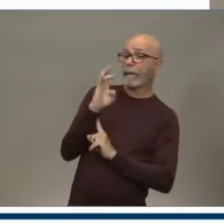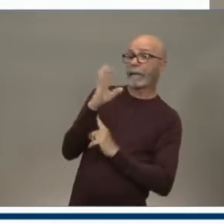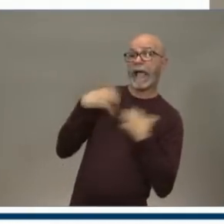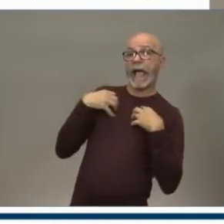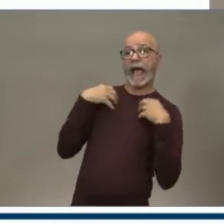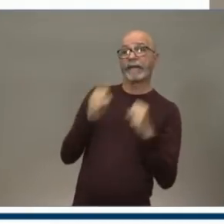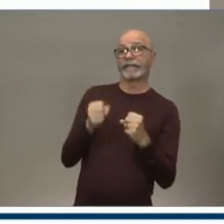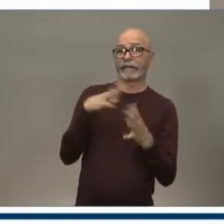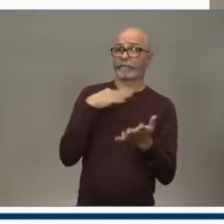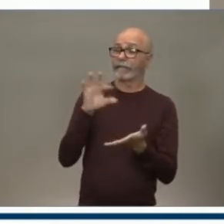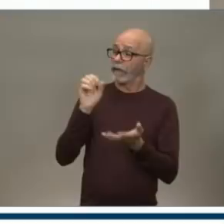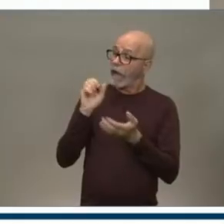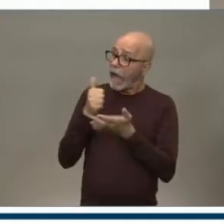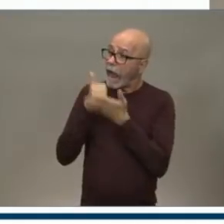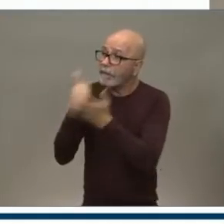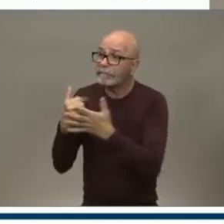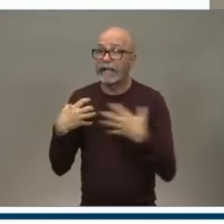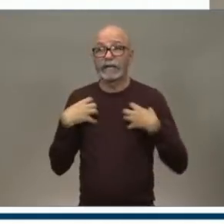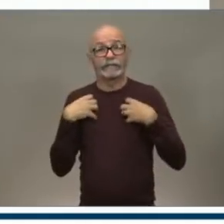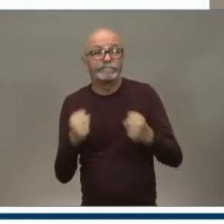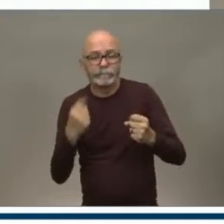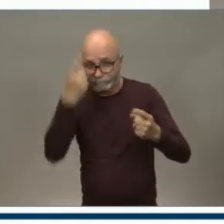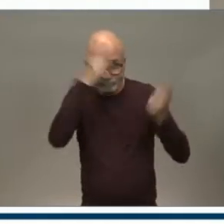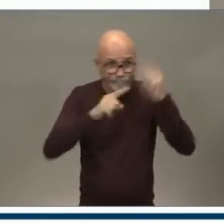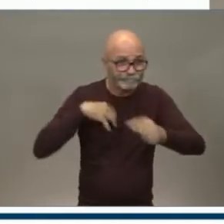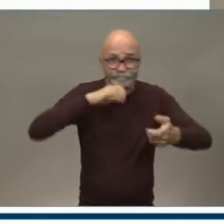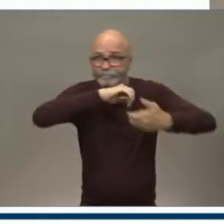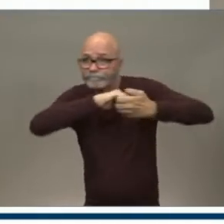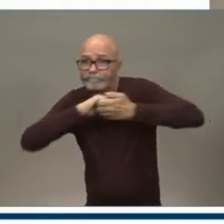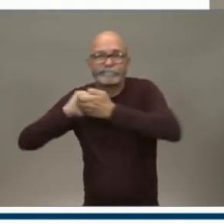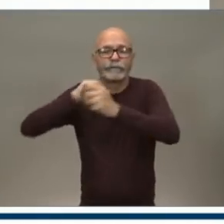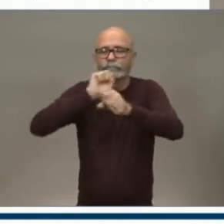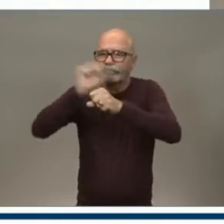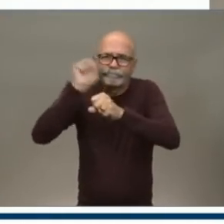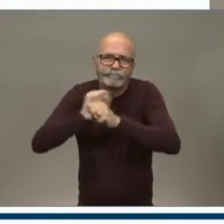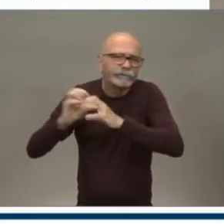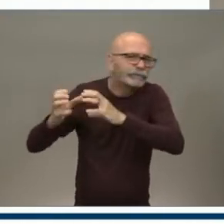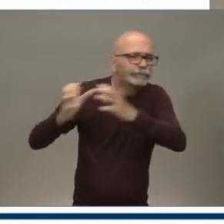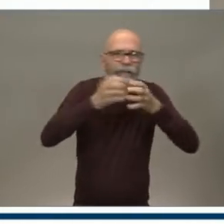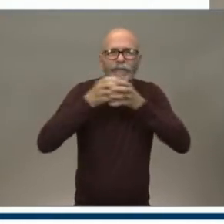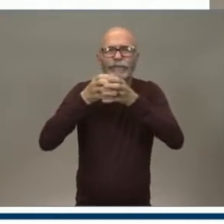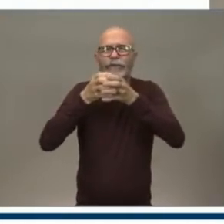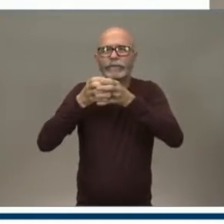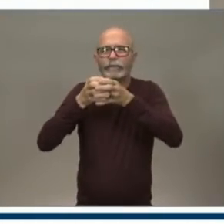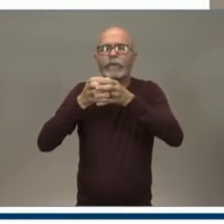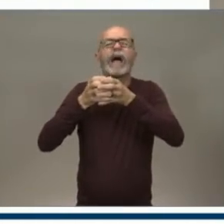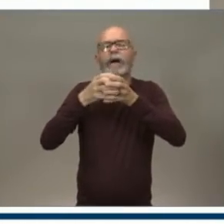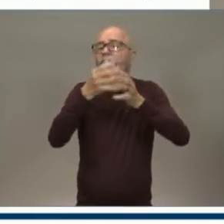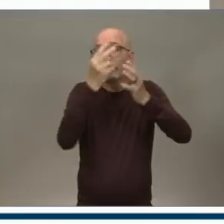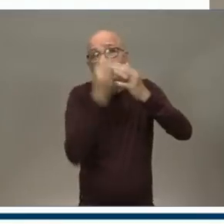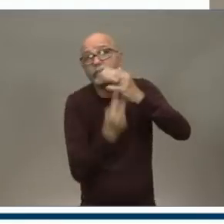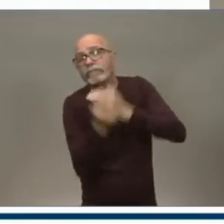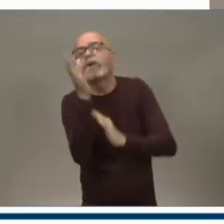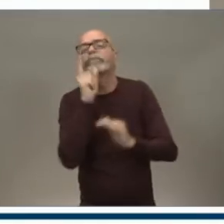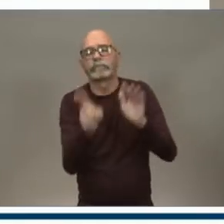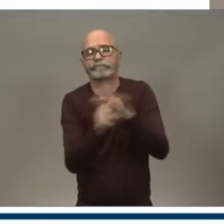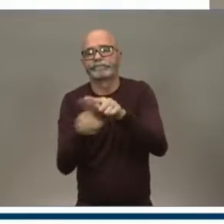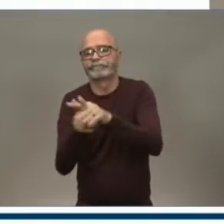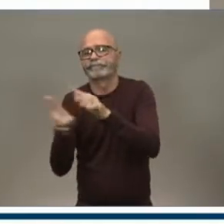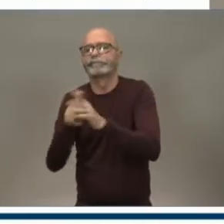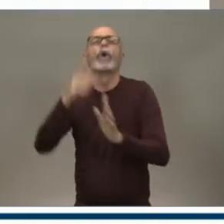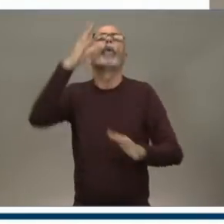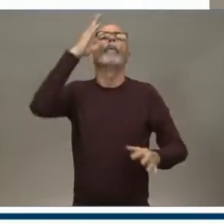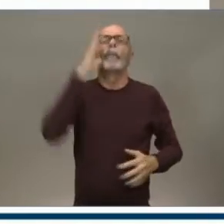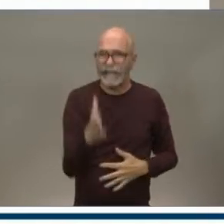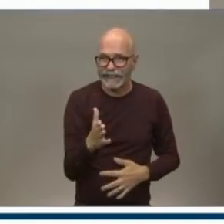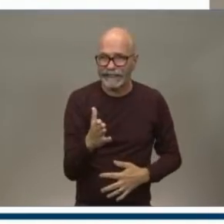working since the summer for this possibility, and we followed well-established protocols and communication plans as soon as we